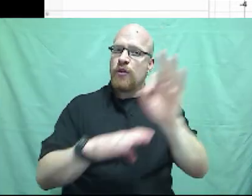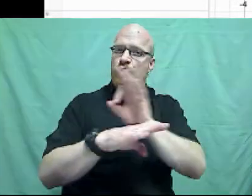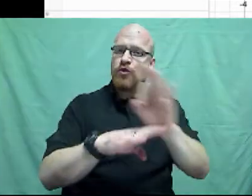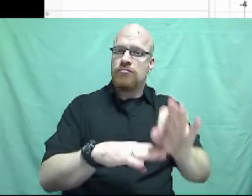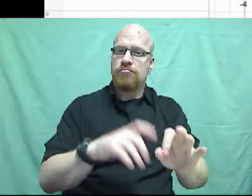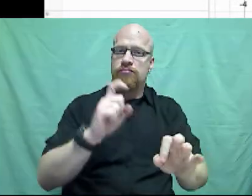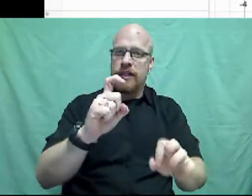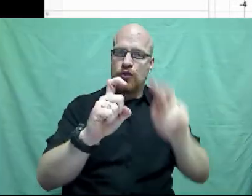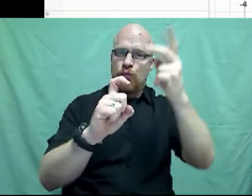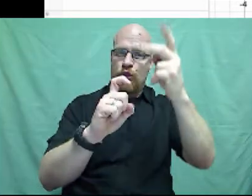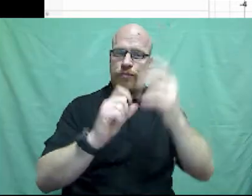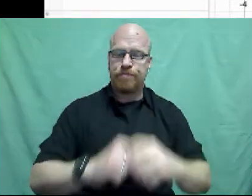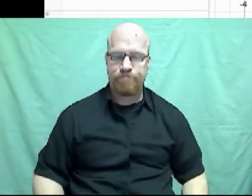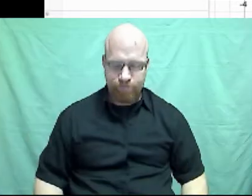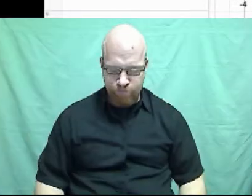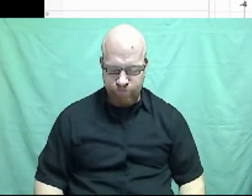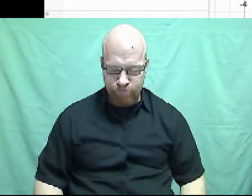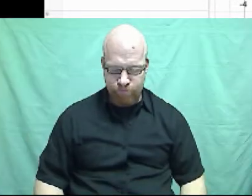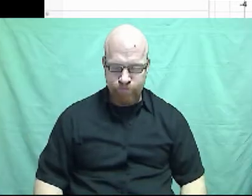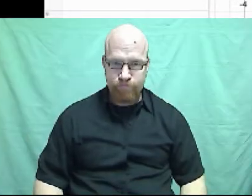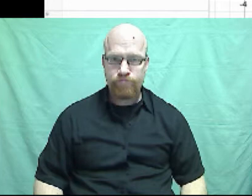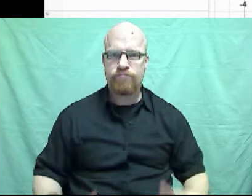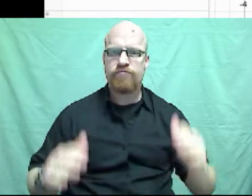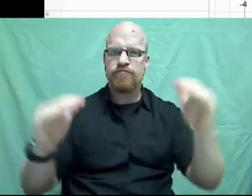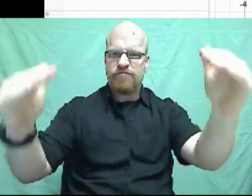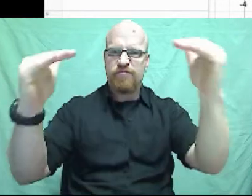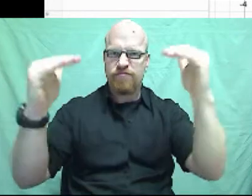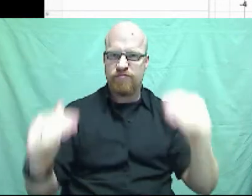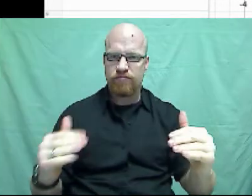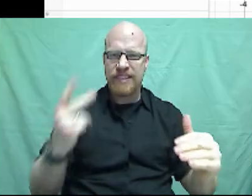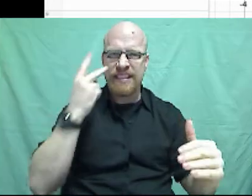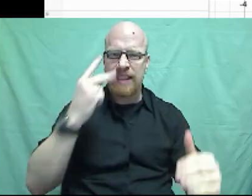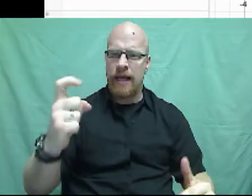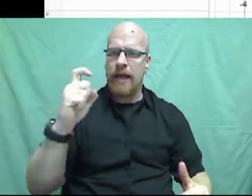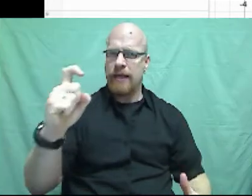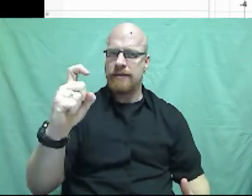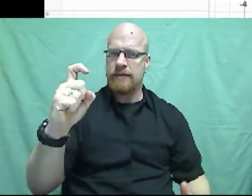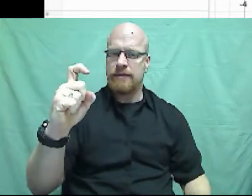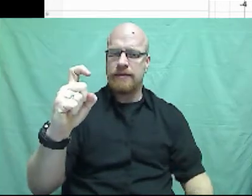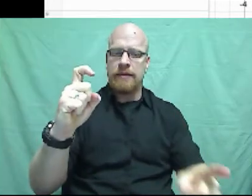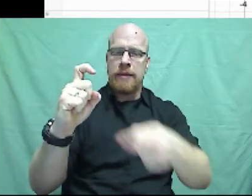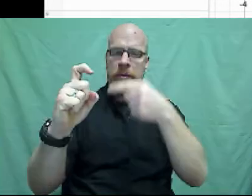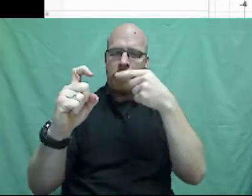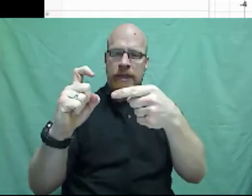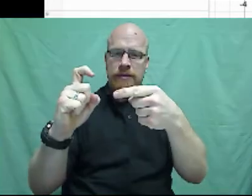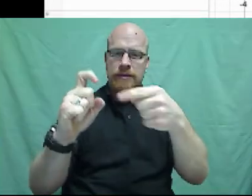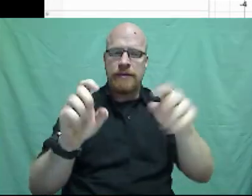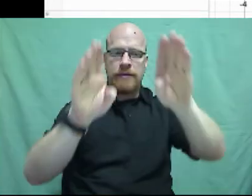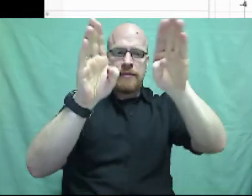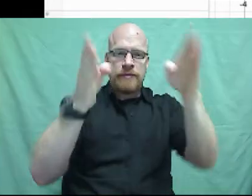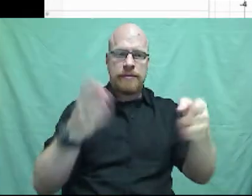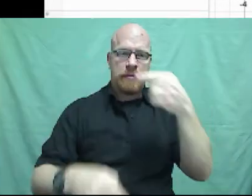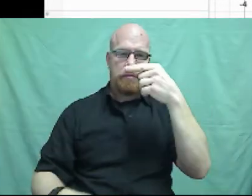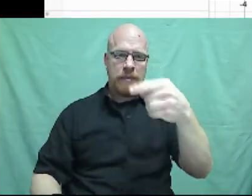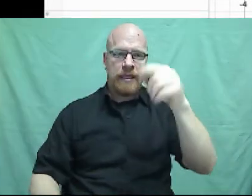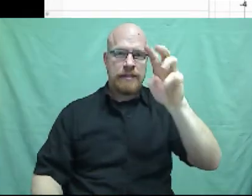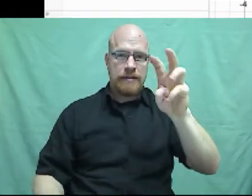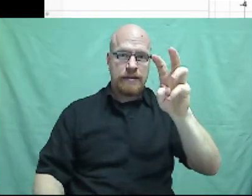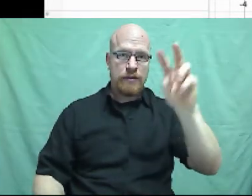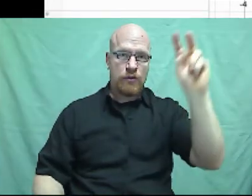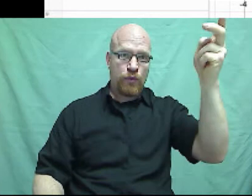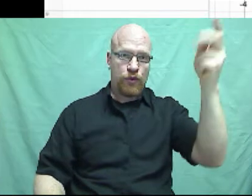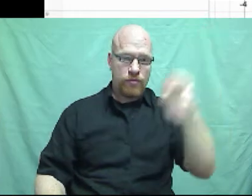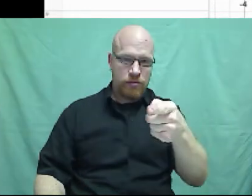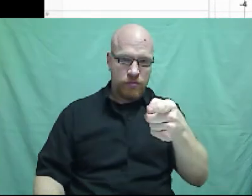So as you see, our red graph right in front of us is the parent function, f of x equals x squared. The one below that,